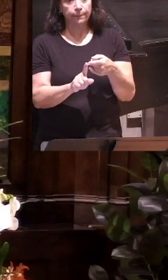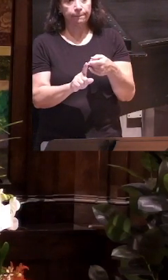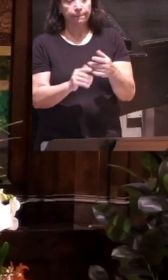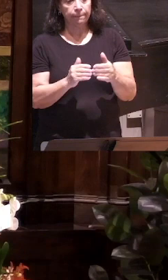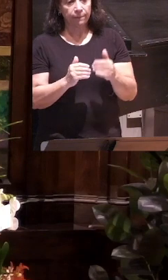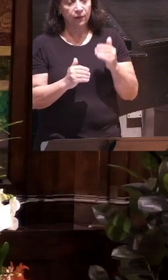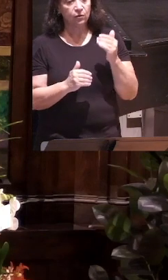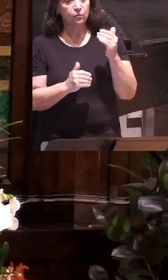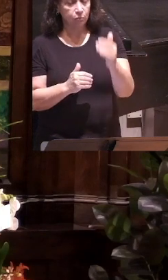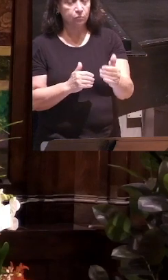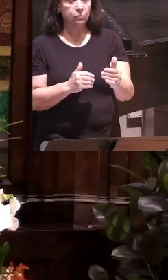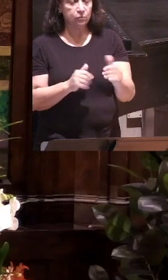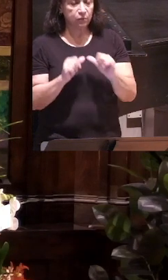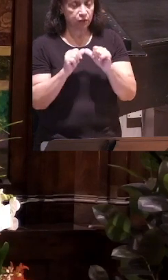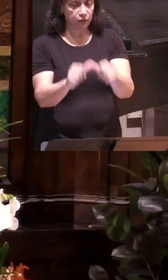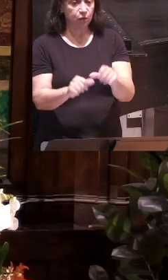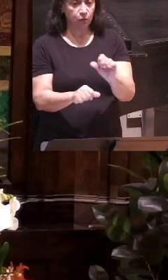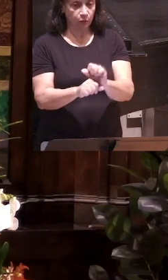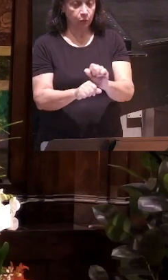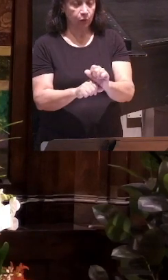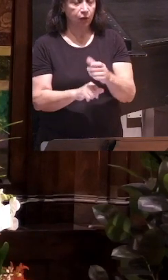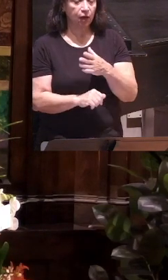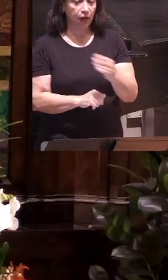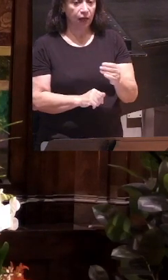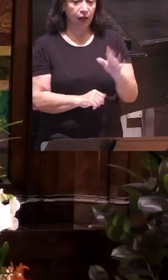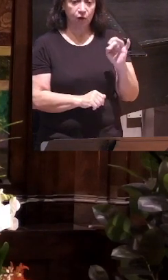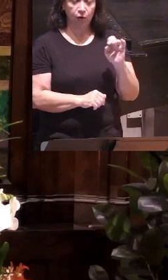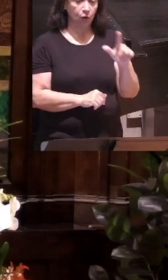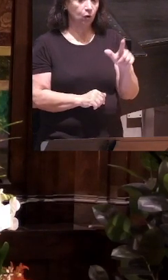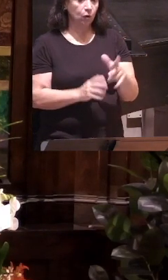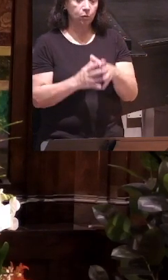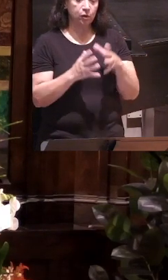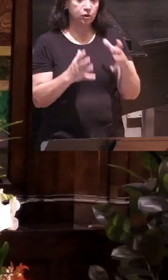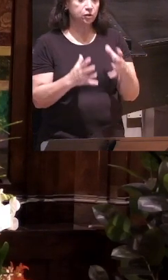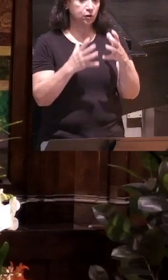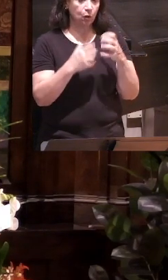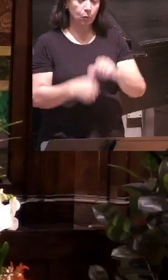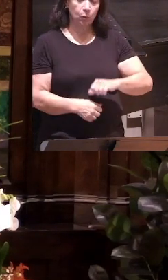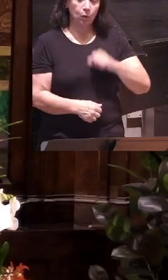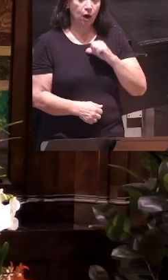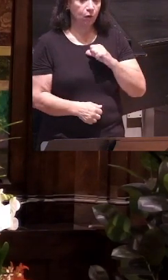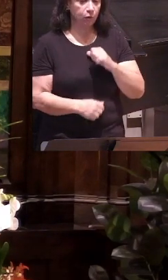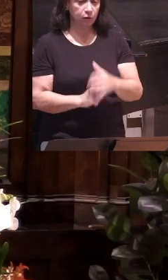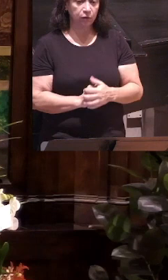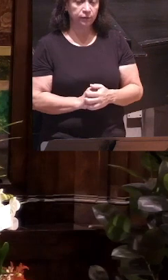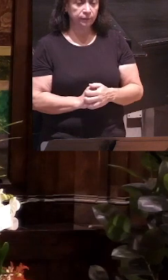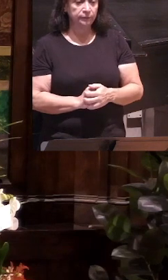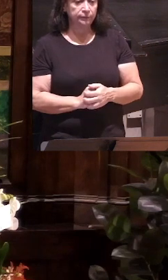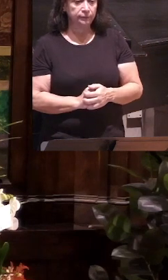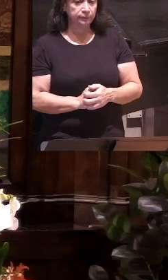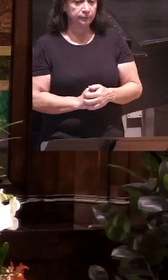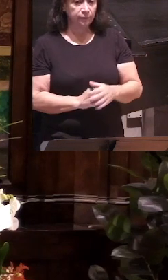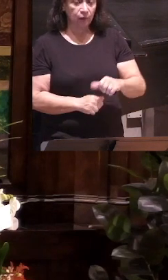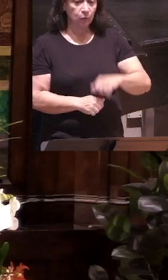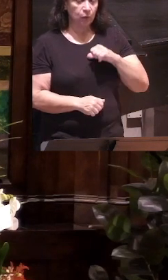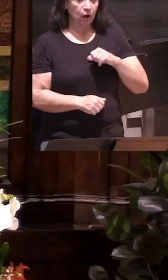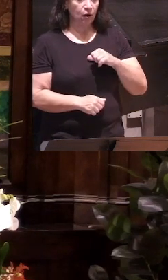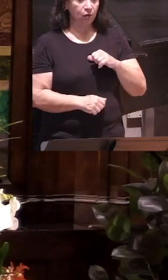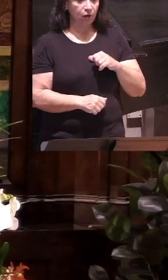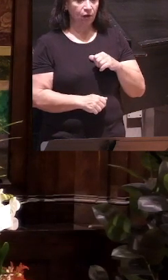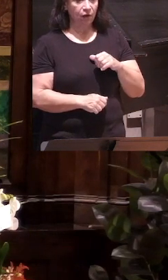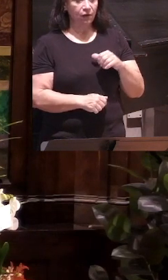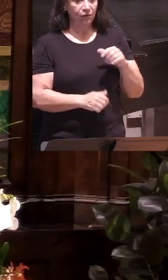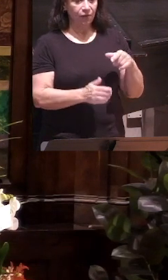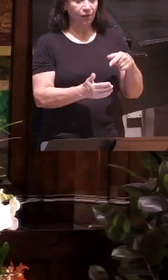further those ends. And Earl was so very proud of the bill that you